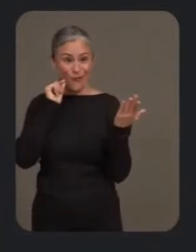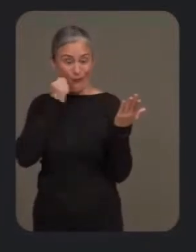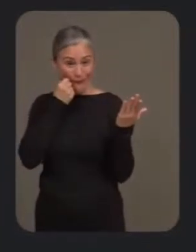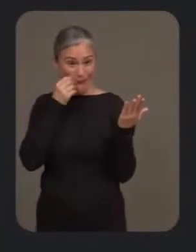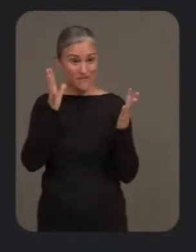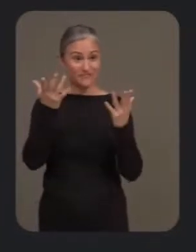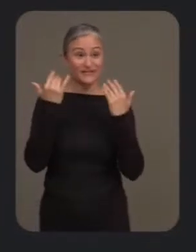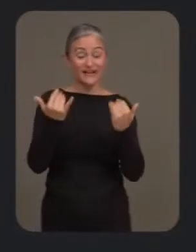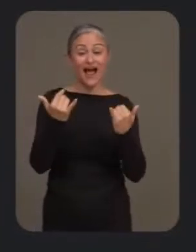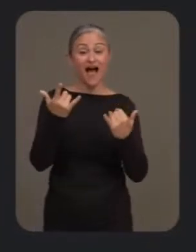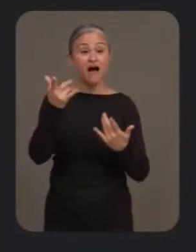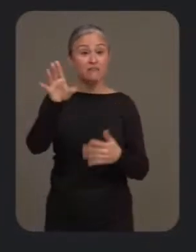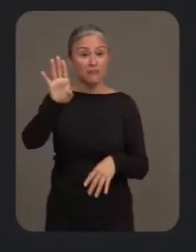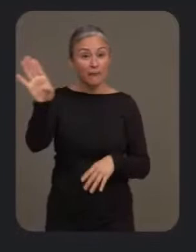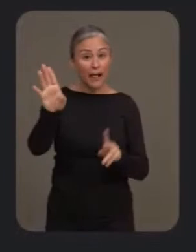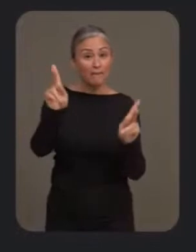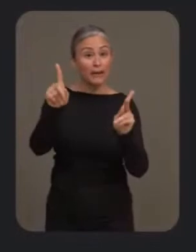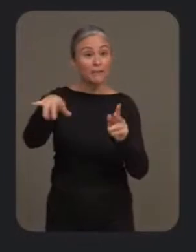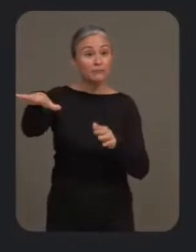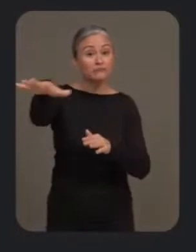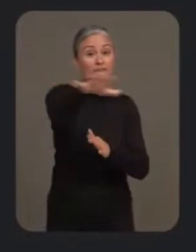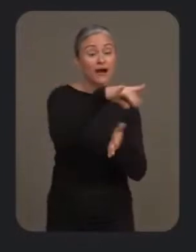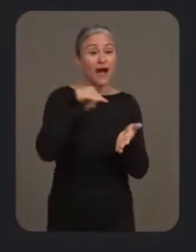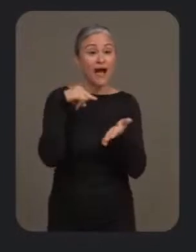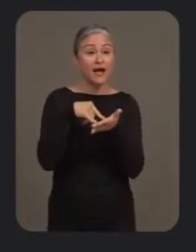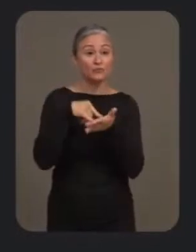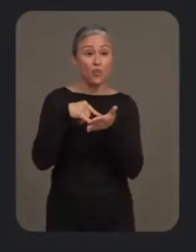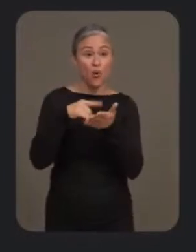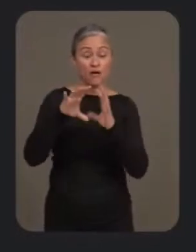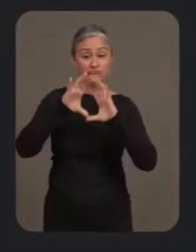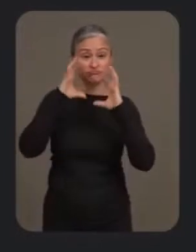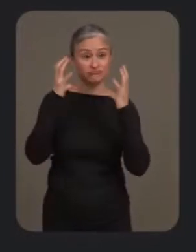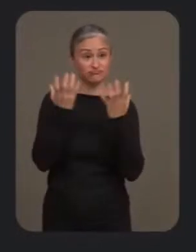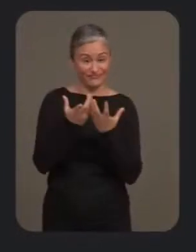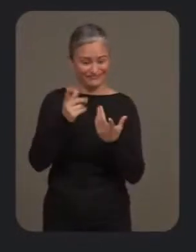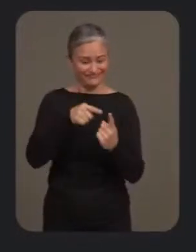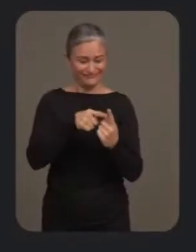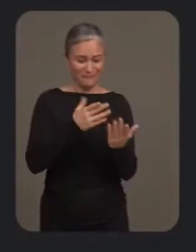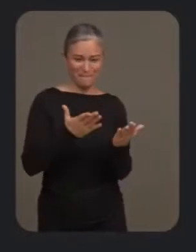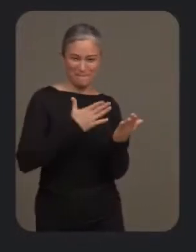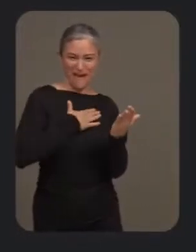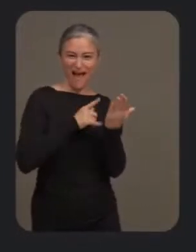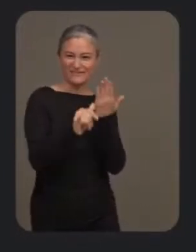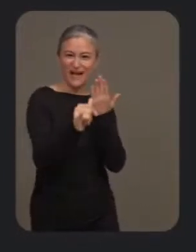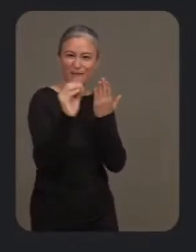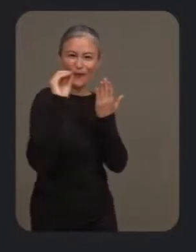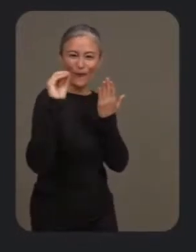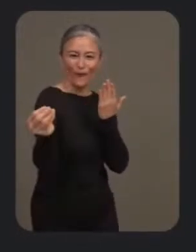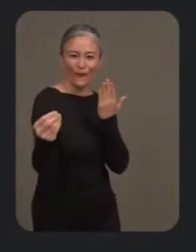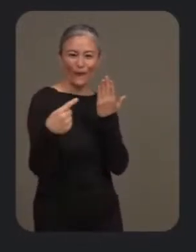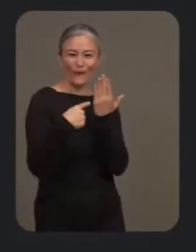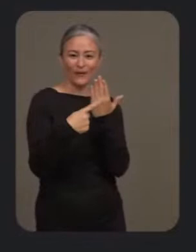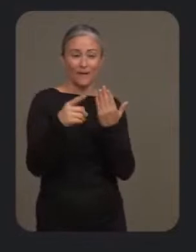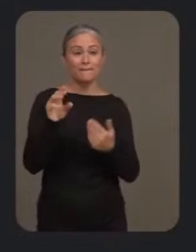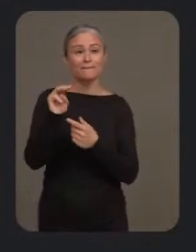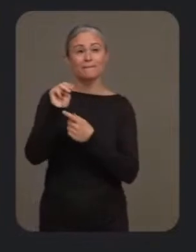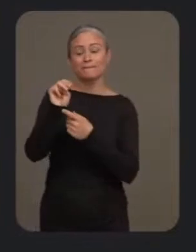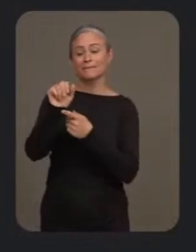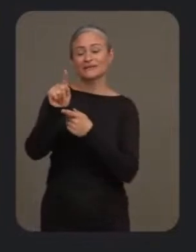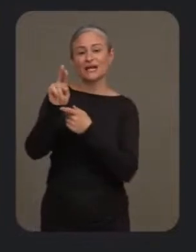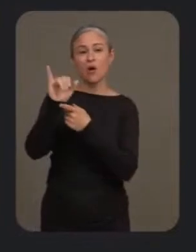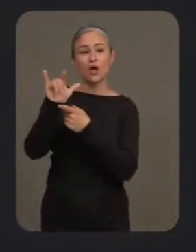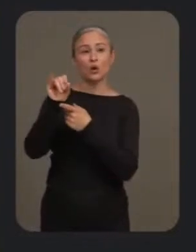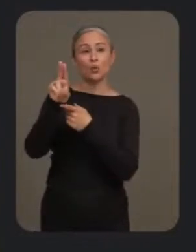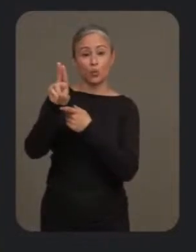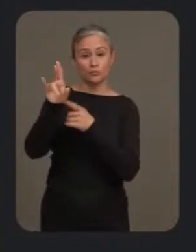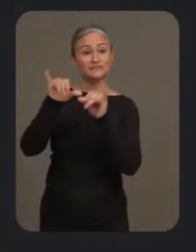out of the billions of Android phones in the world, no other phone will be quite like mine. And thanks to Material U, you can see that the system's